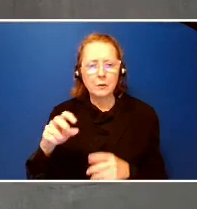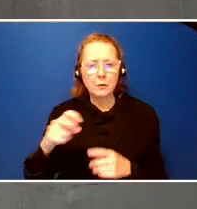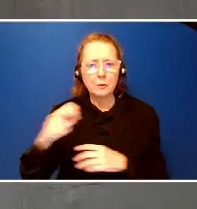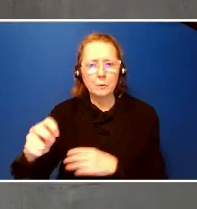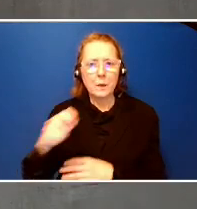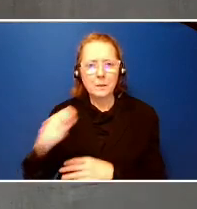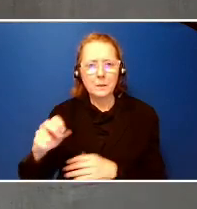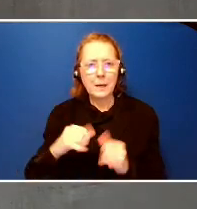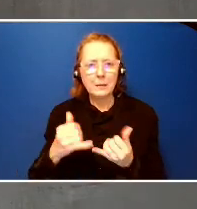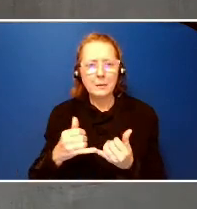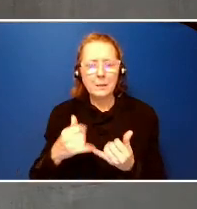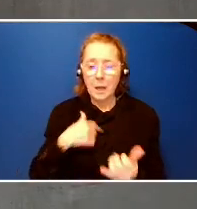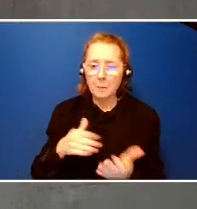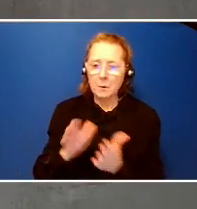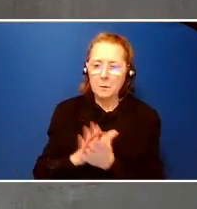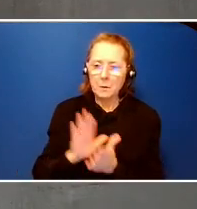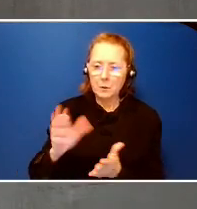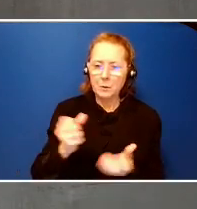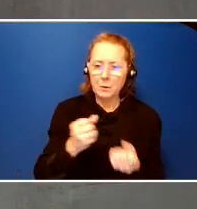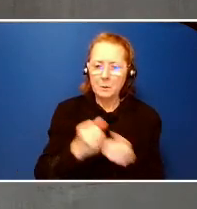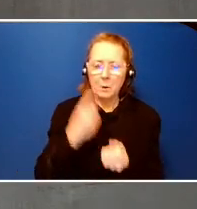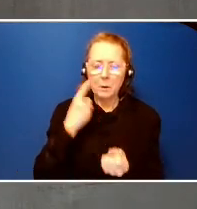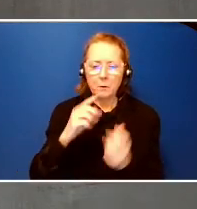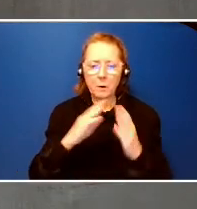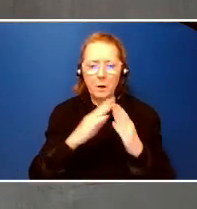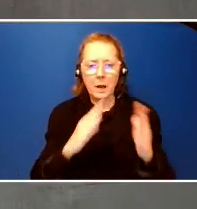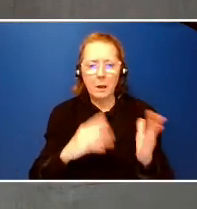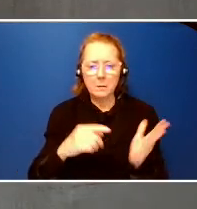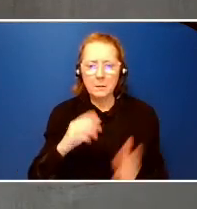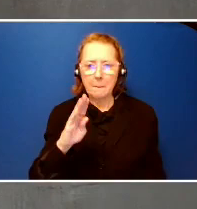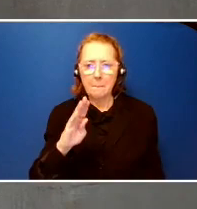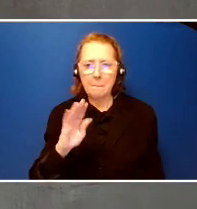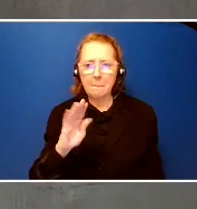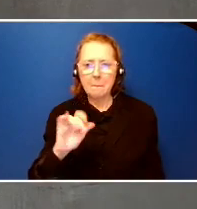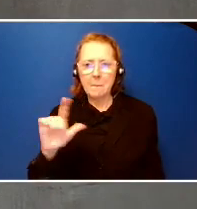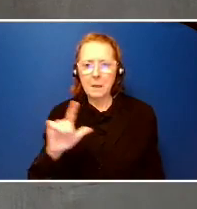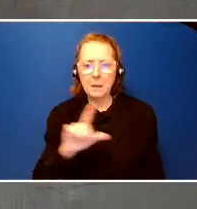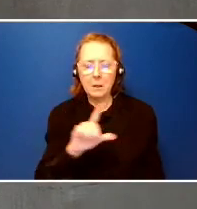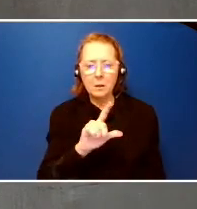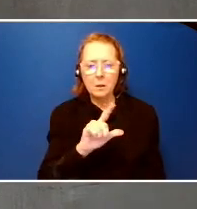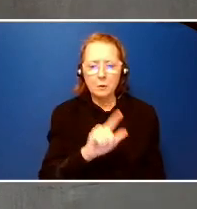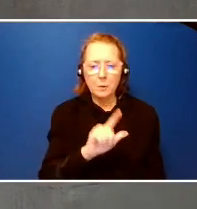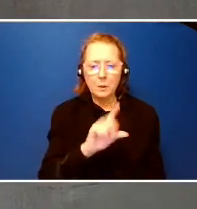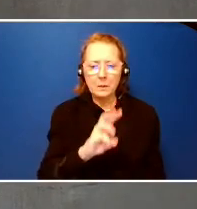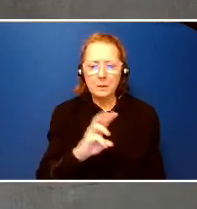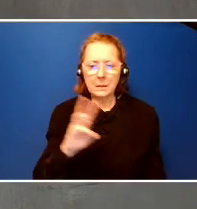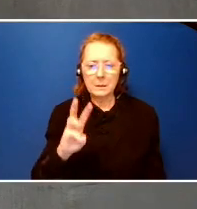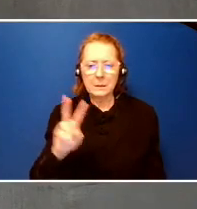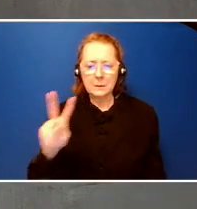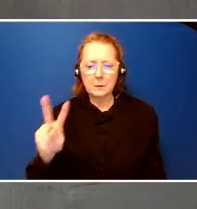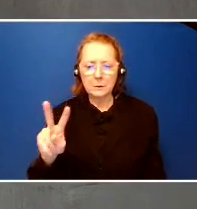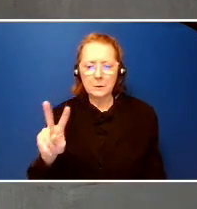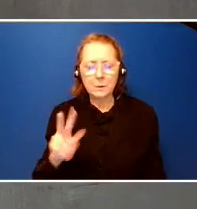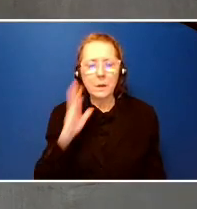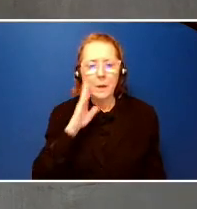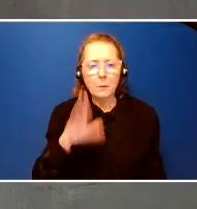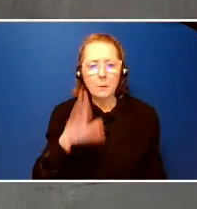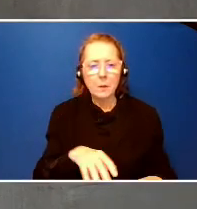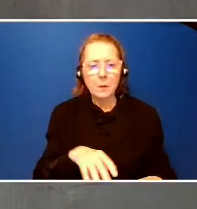your support for House Bill 2662, which would undertake an Oregon Department of